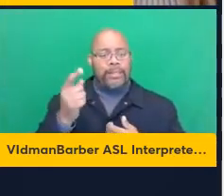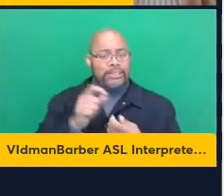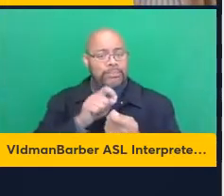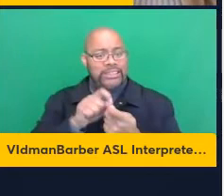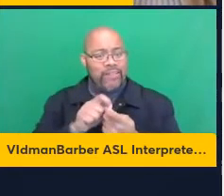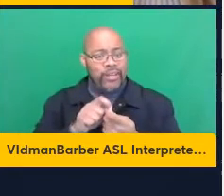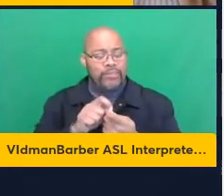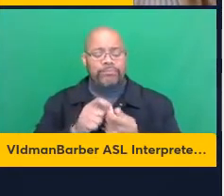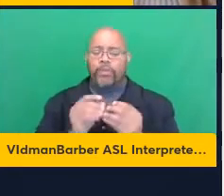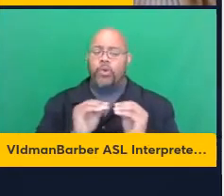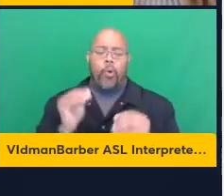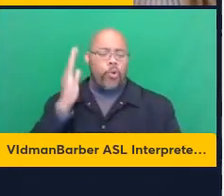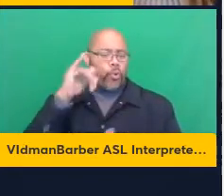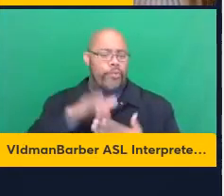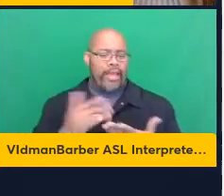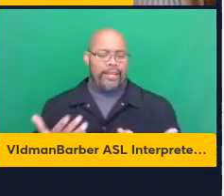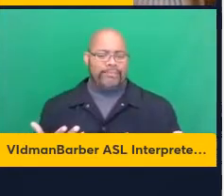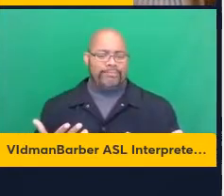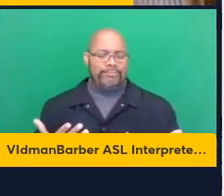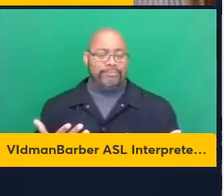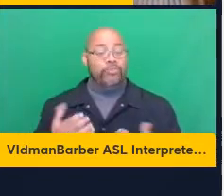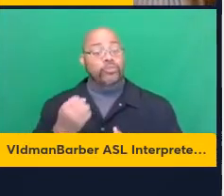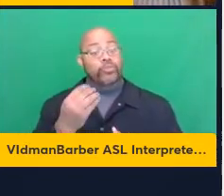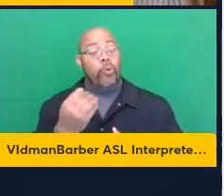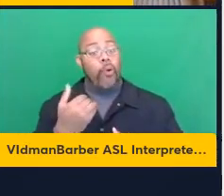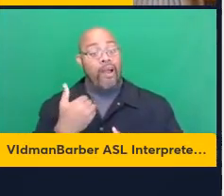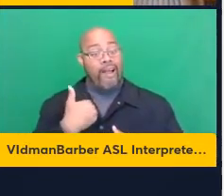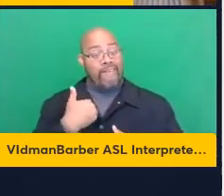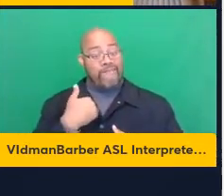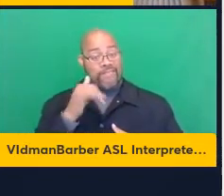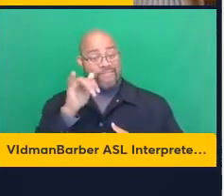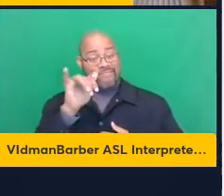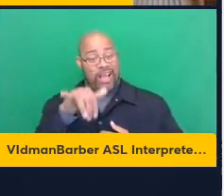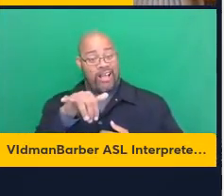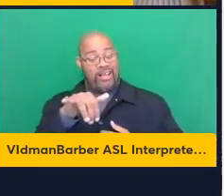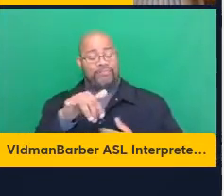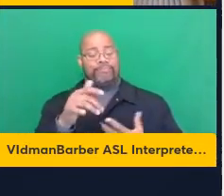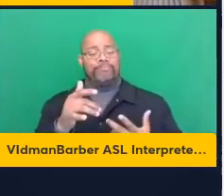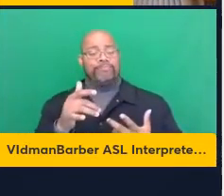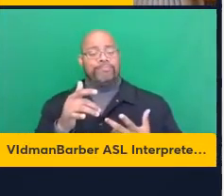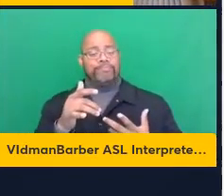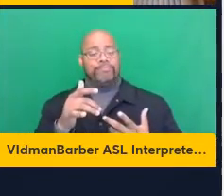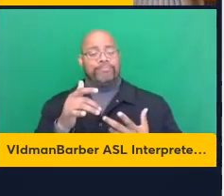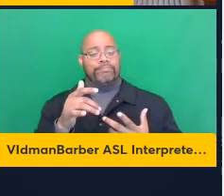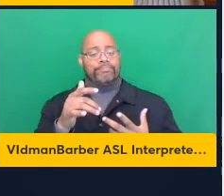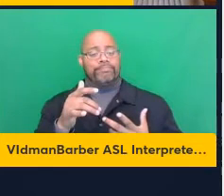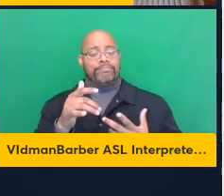then nobody's going to know that. Okay, so having that top